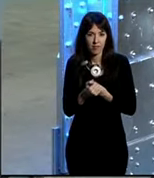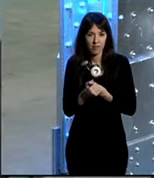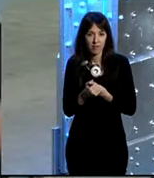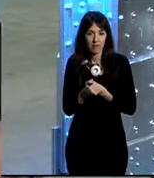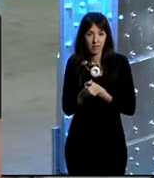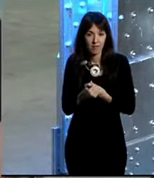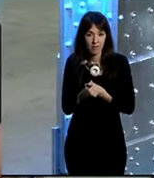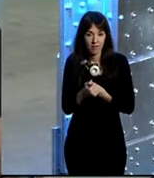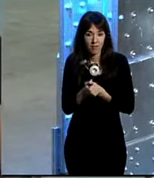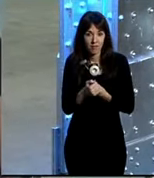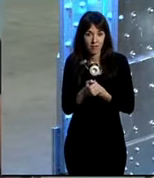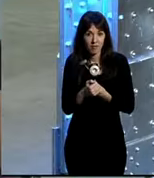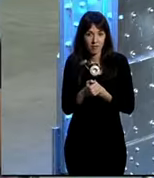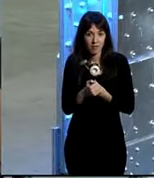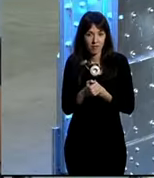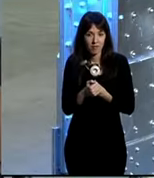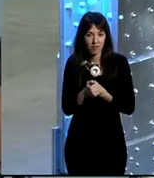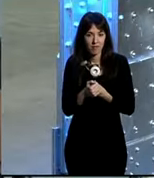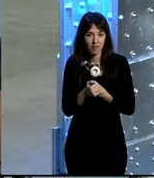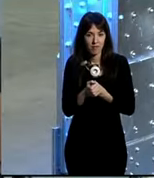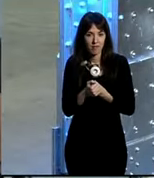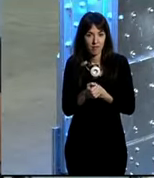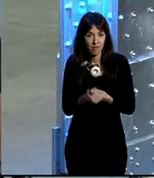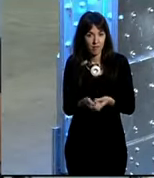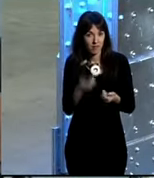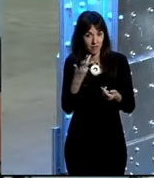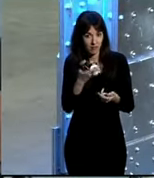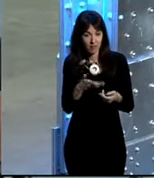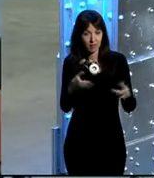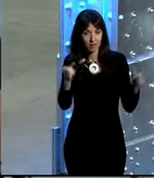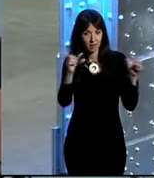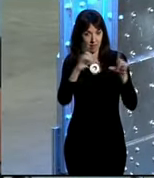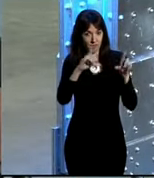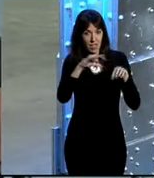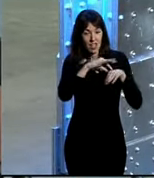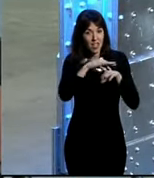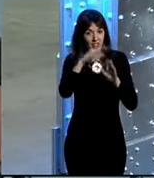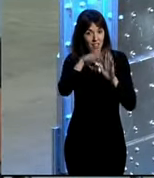In TV, the TV writer is more highly regarded, and